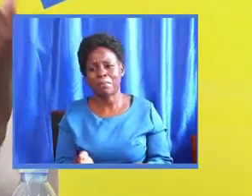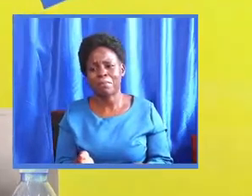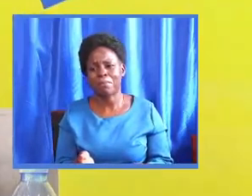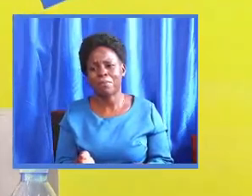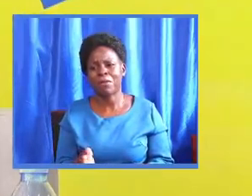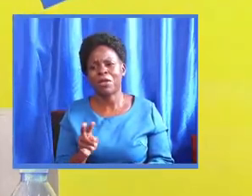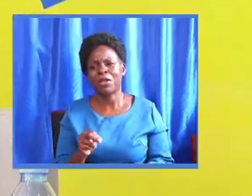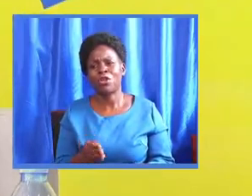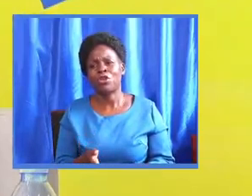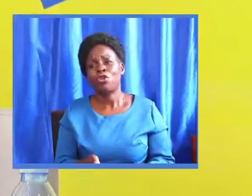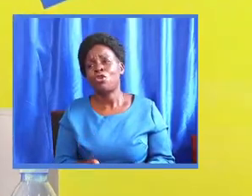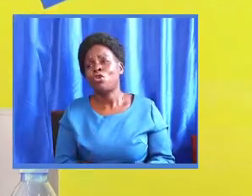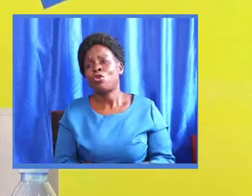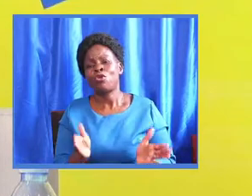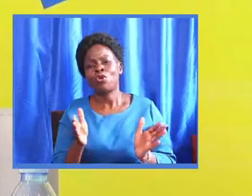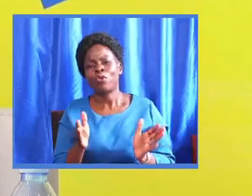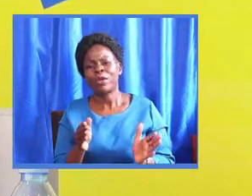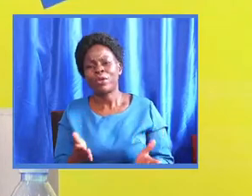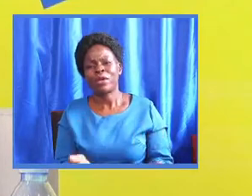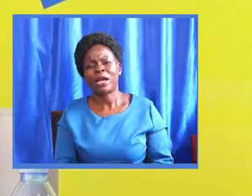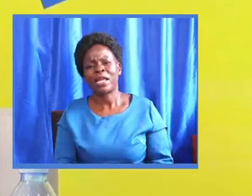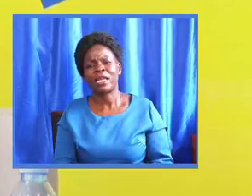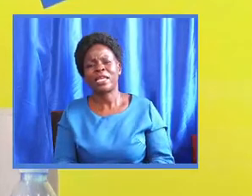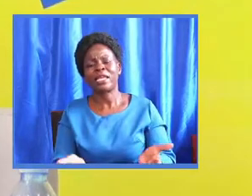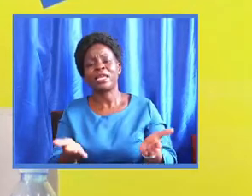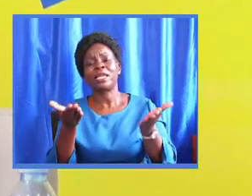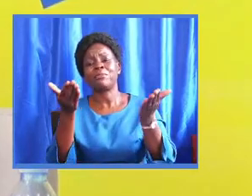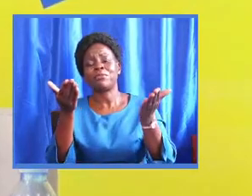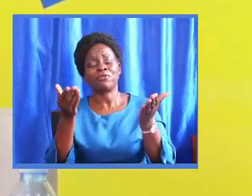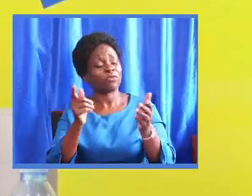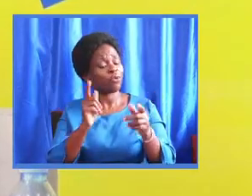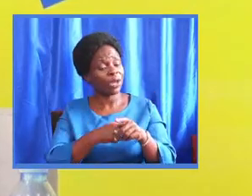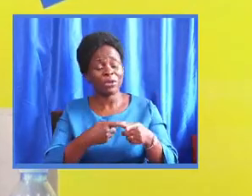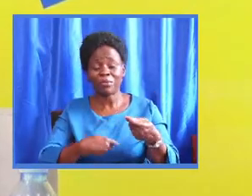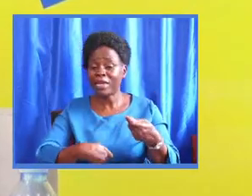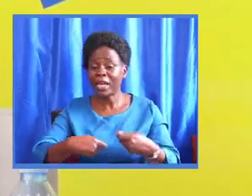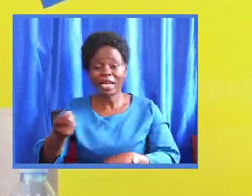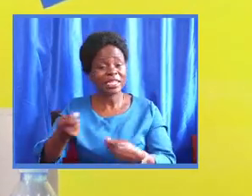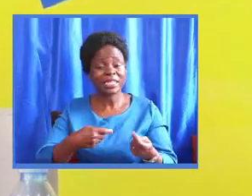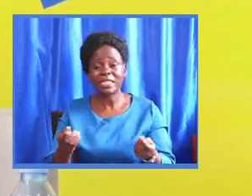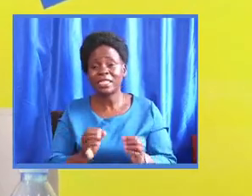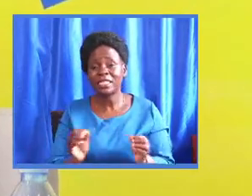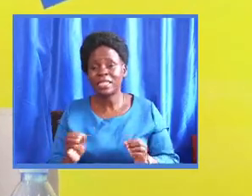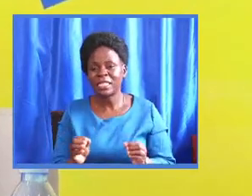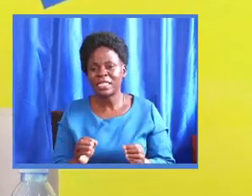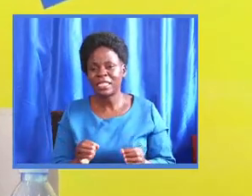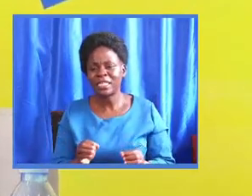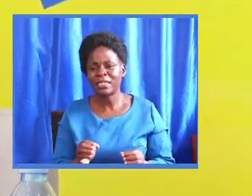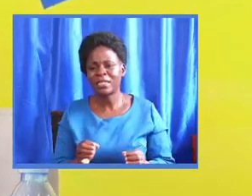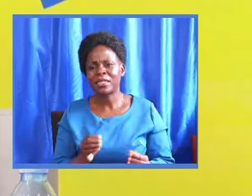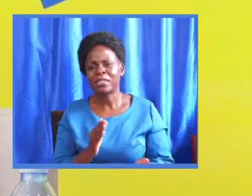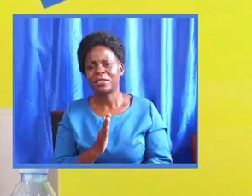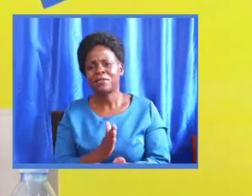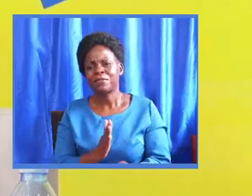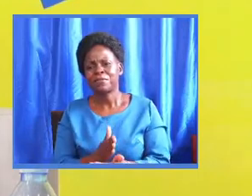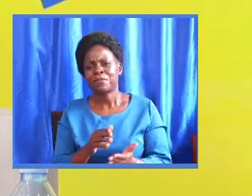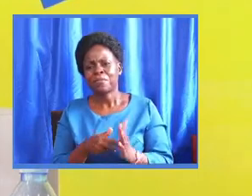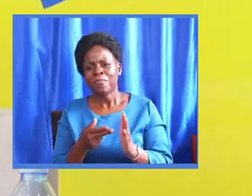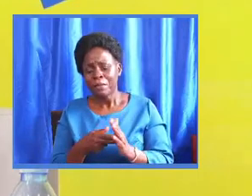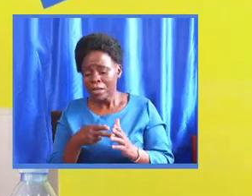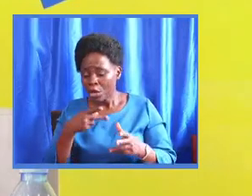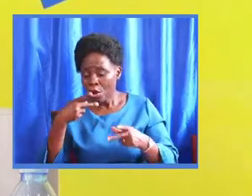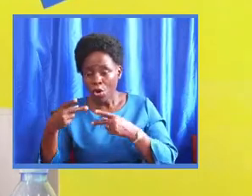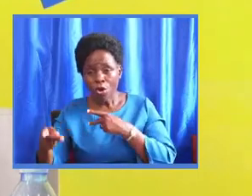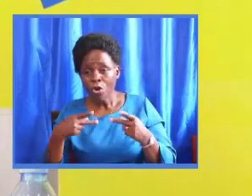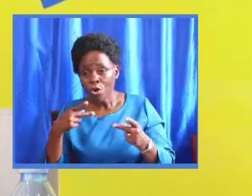There's no way the retail trade is going to improve when we're closing down at 7 o'clock. You know, and that's the reality. Because that means restaurants have got to